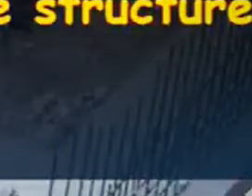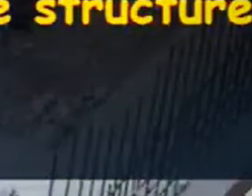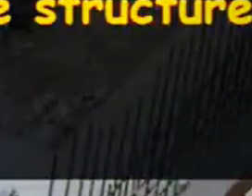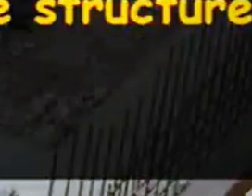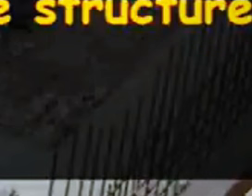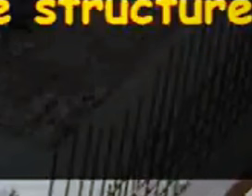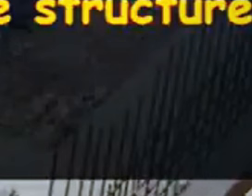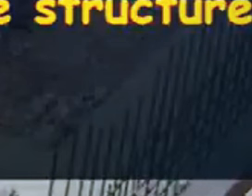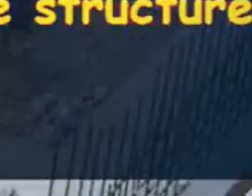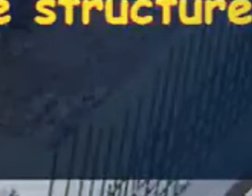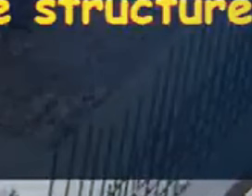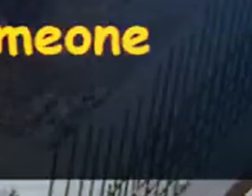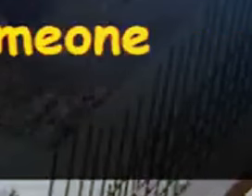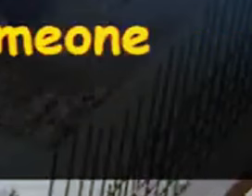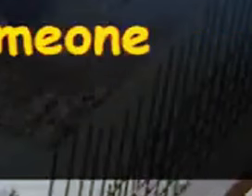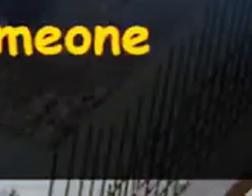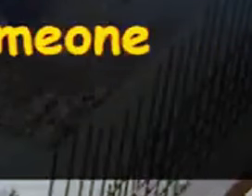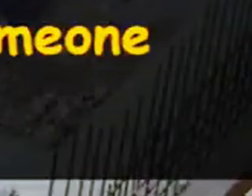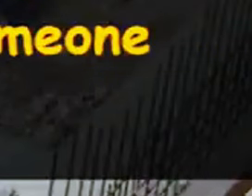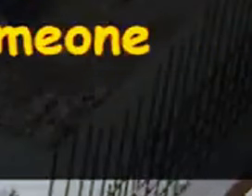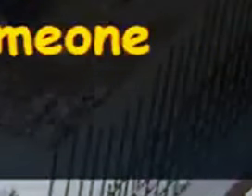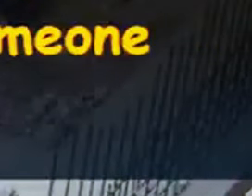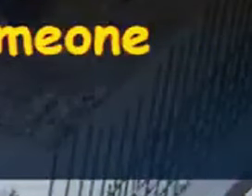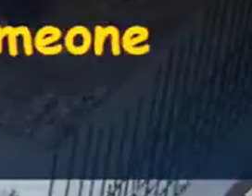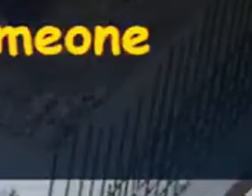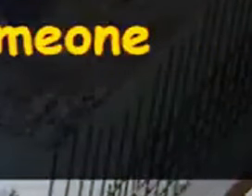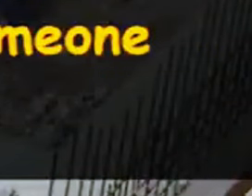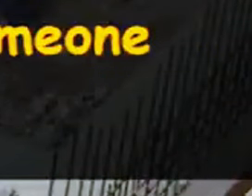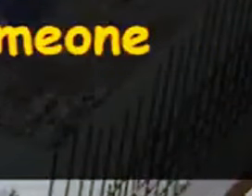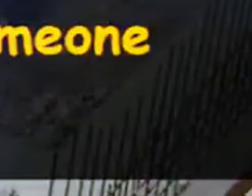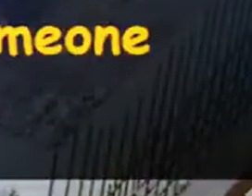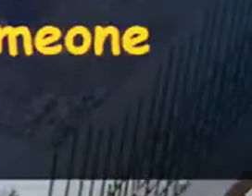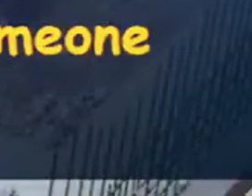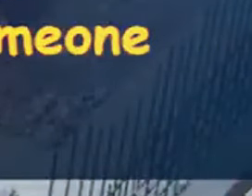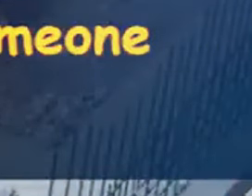foundation, we mean the act of founding.